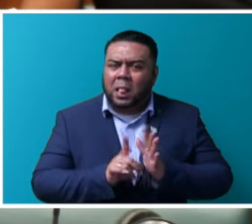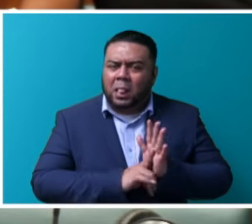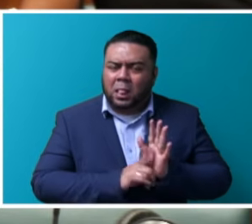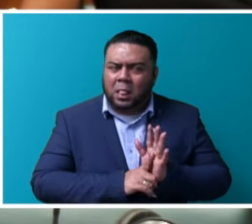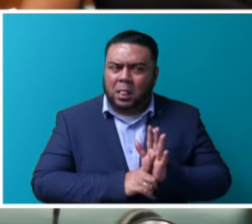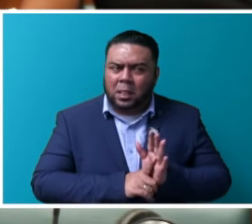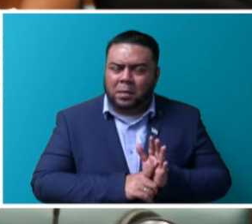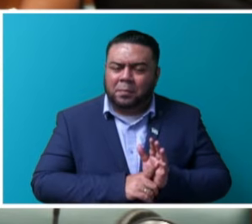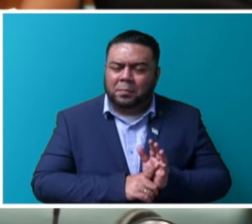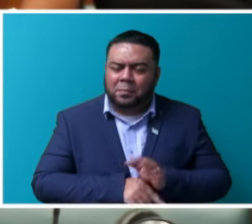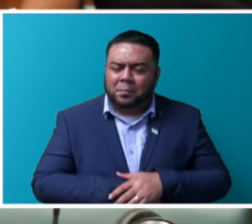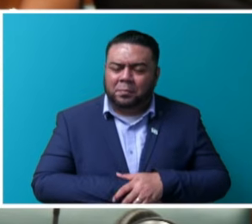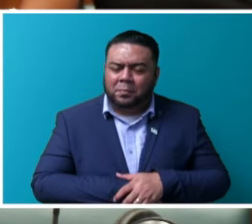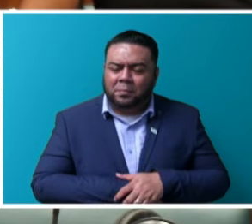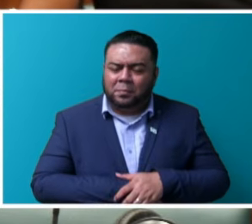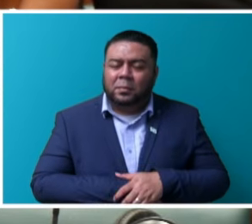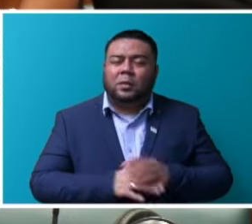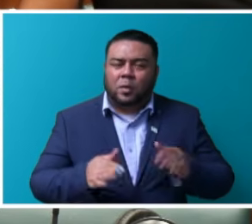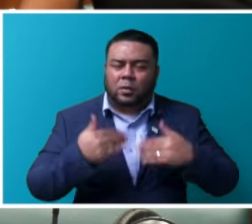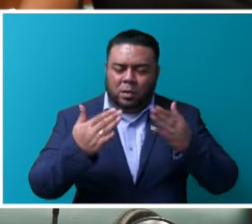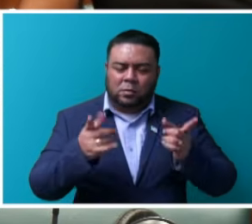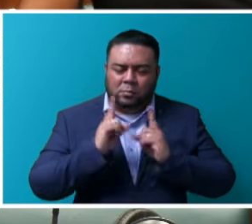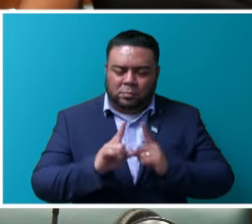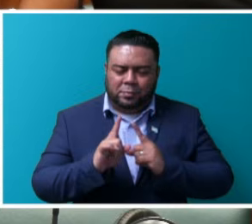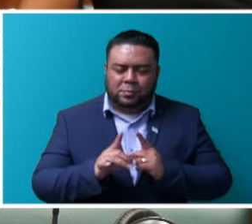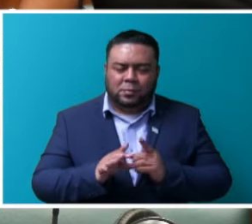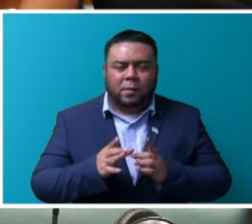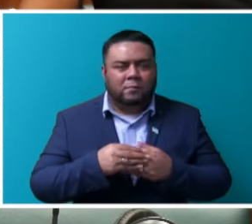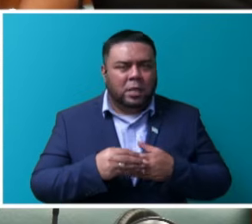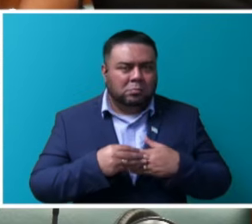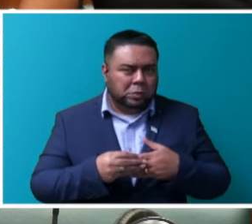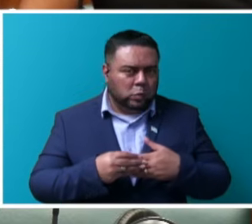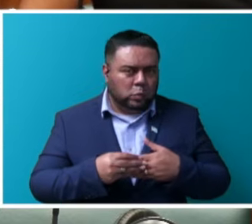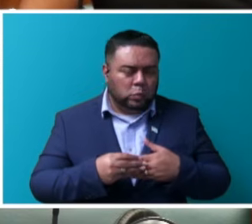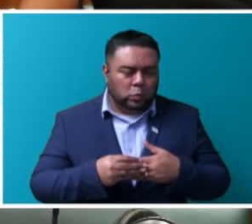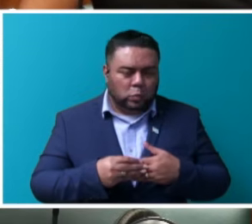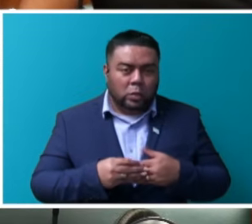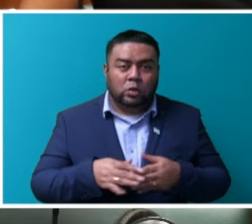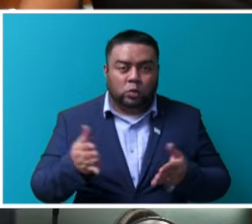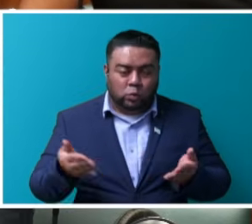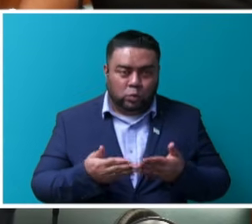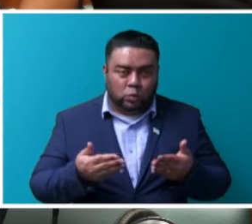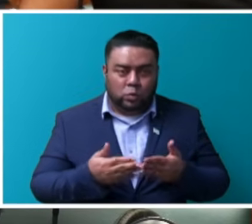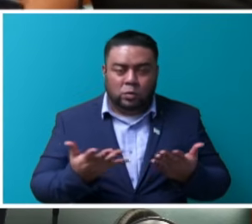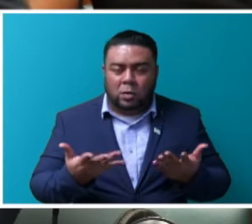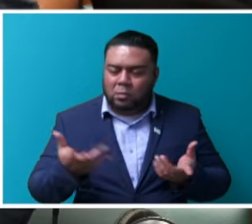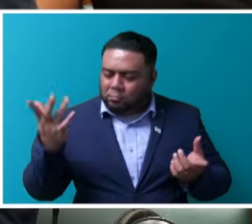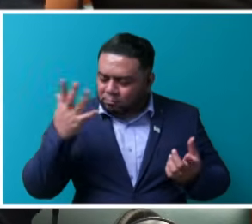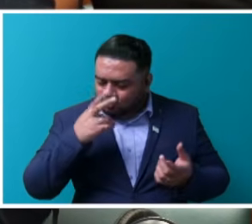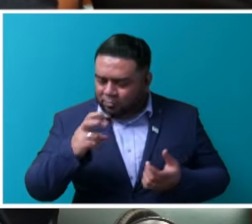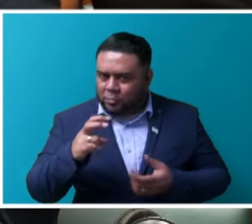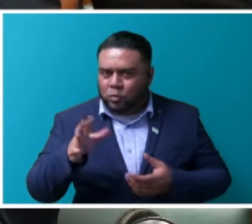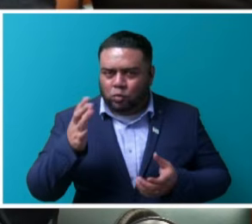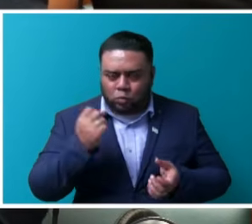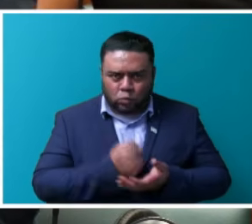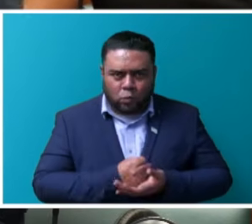is essentially to enhance compliance and flexibility. So it introduces things like mandatory asset declarations for